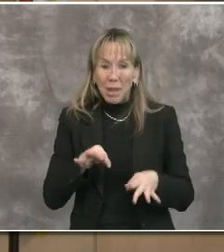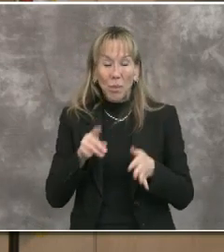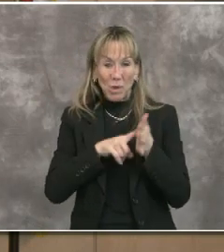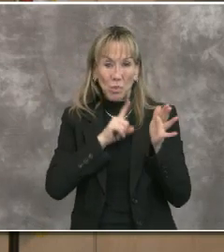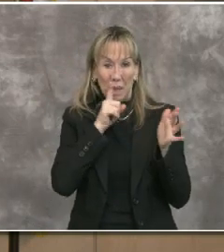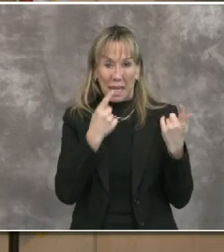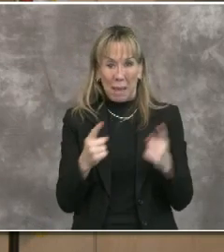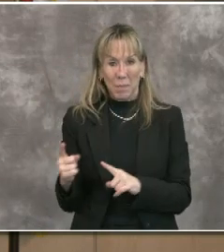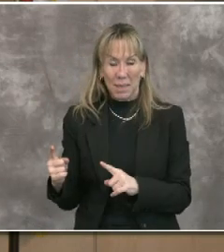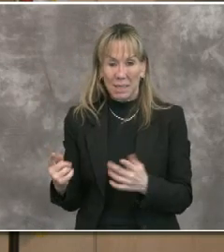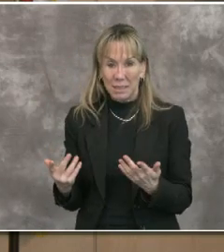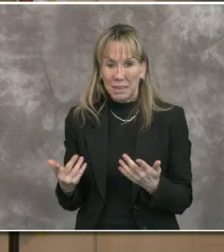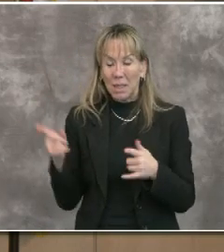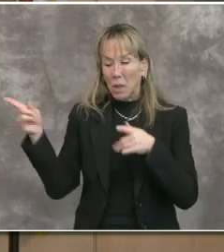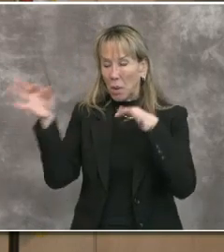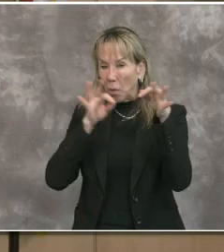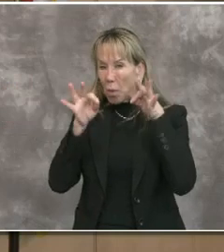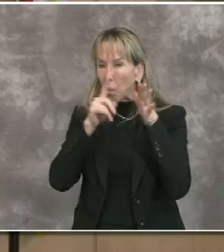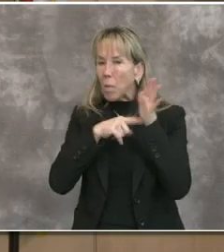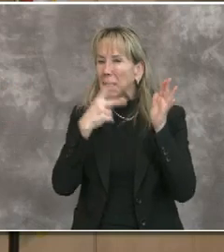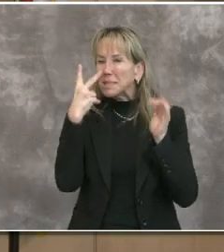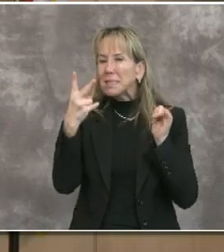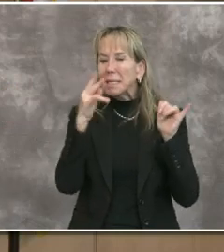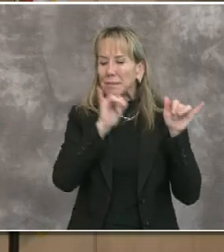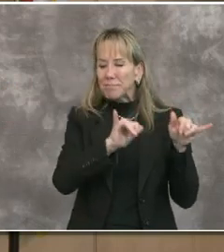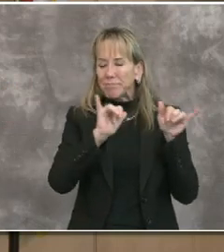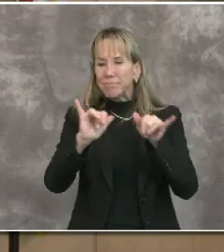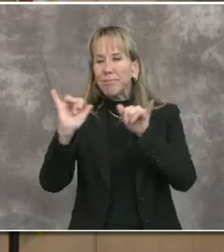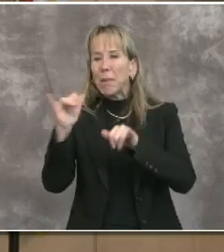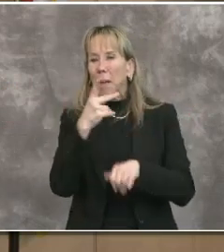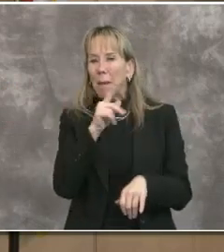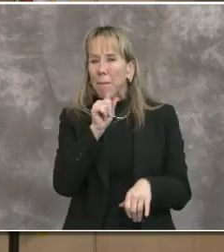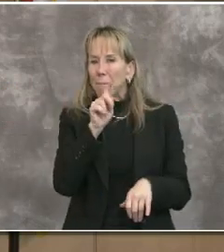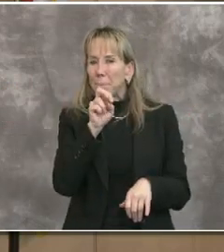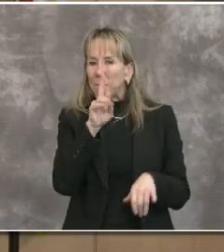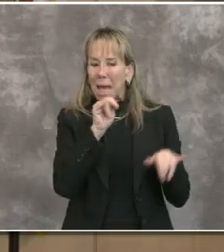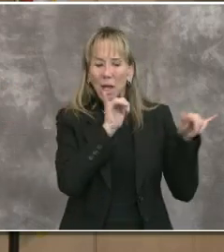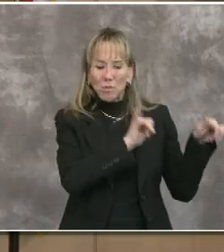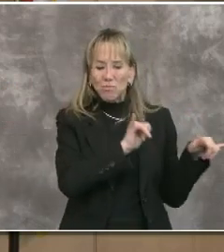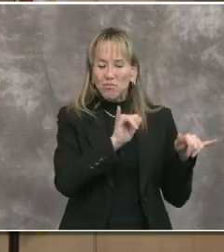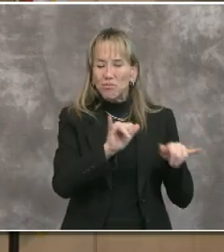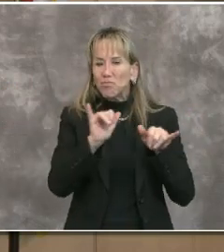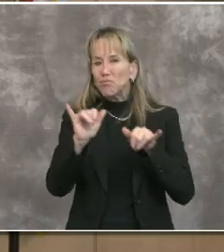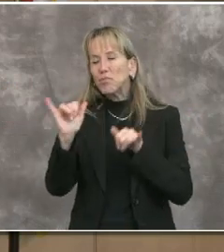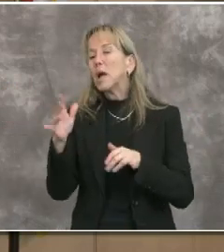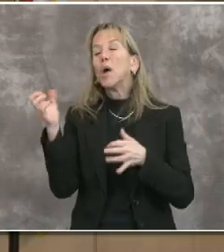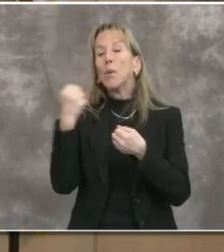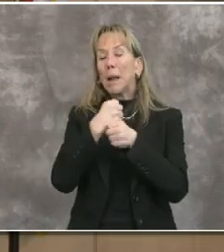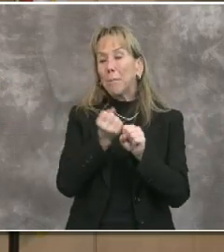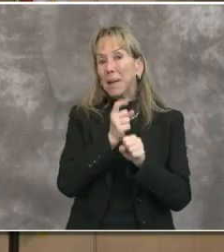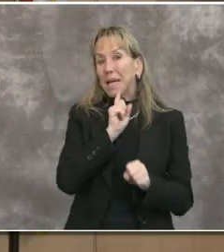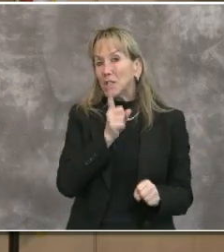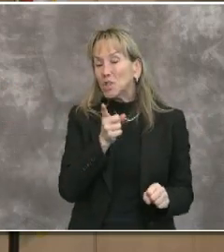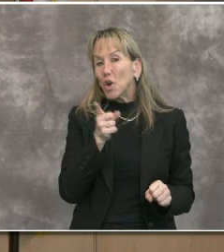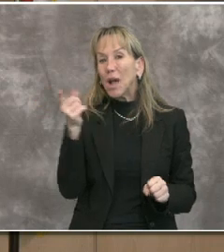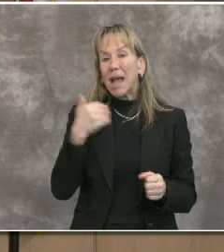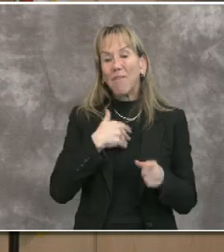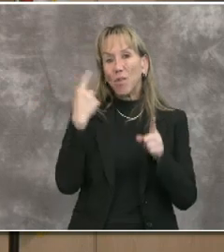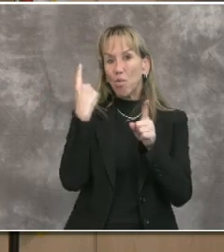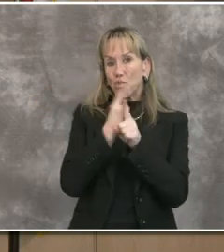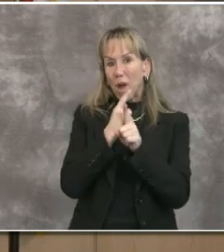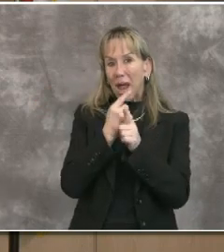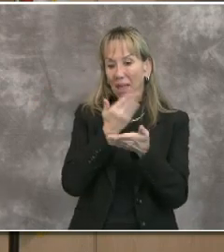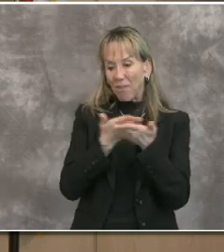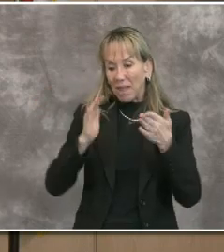happening, working to be sure that the right assets are brought to bear to take care of